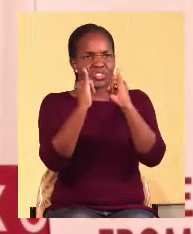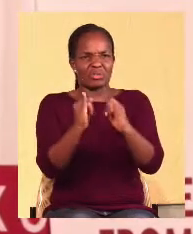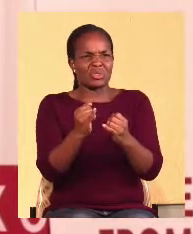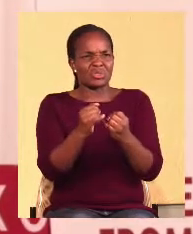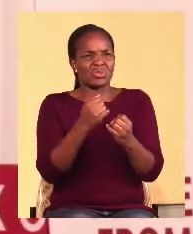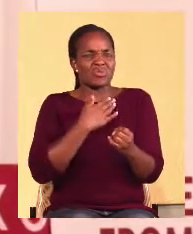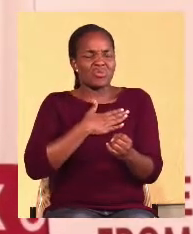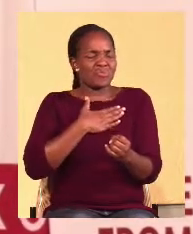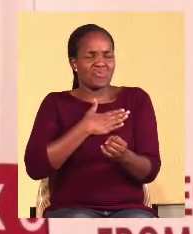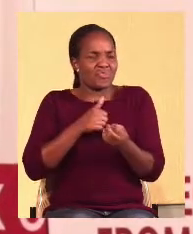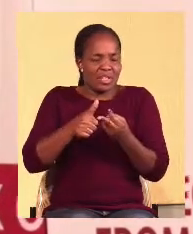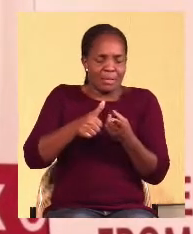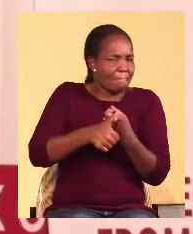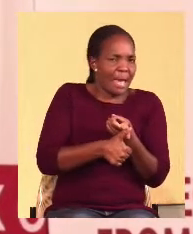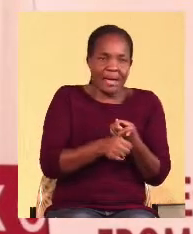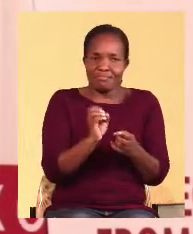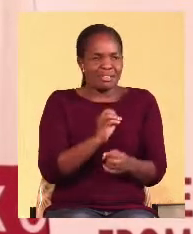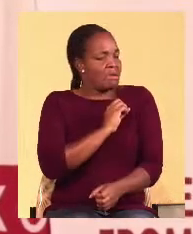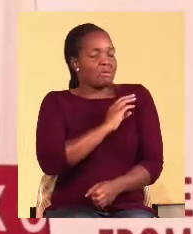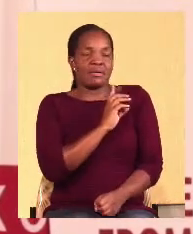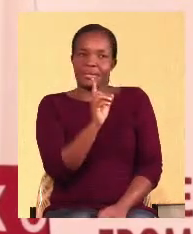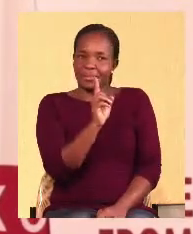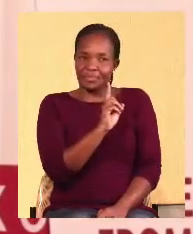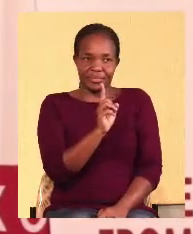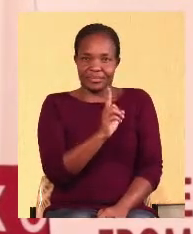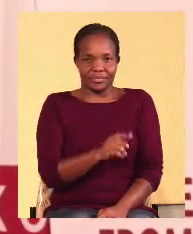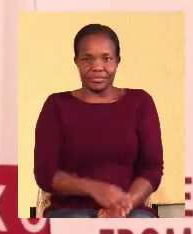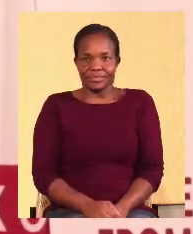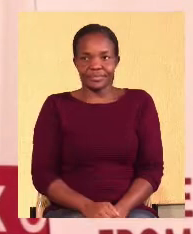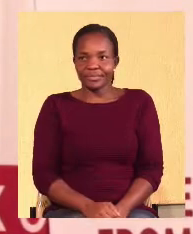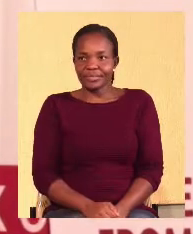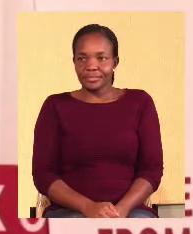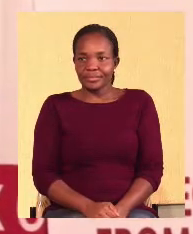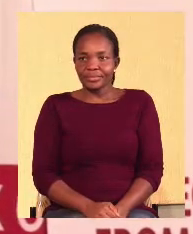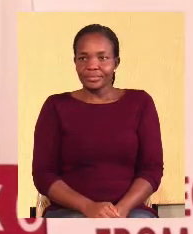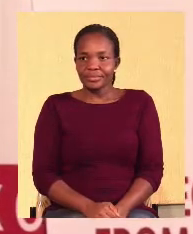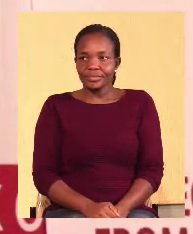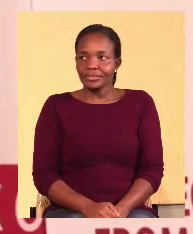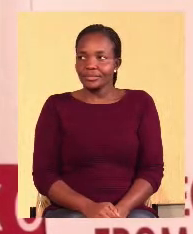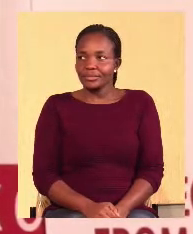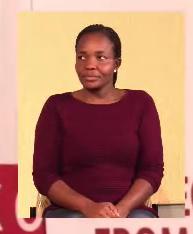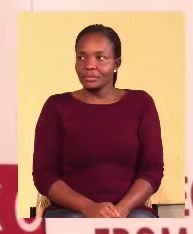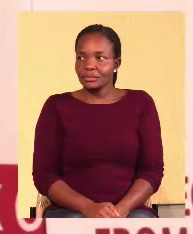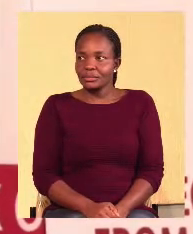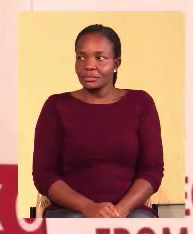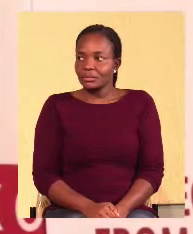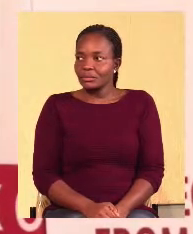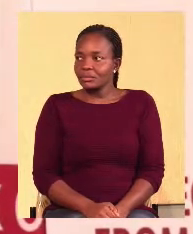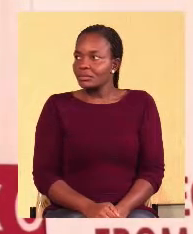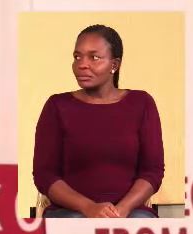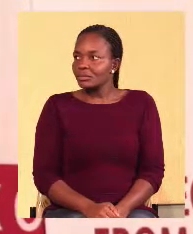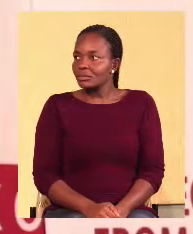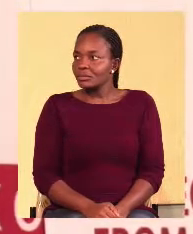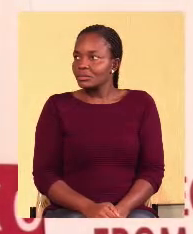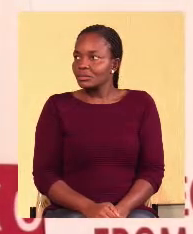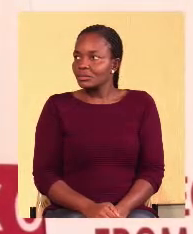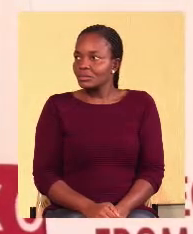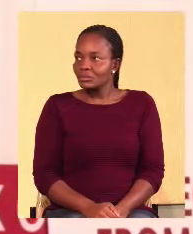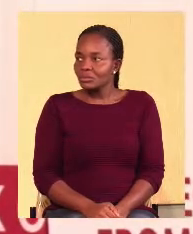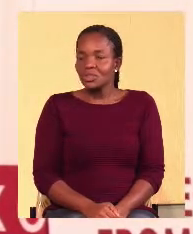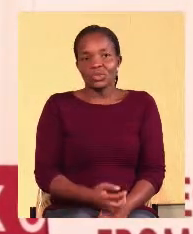anything, so don't fear anything. It's harmless, and in actual fact, it is also pleasant to